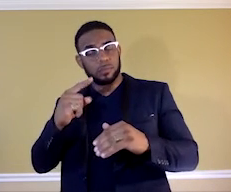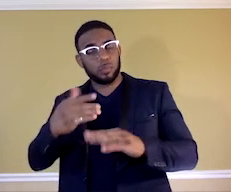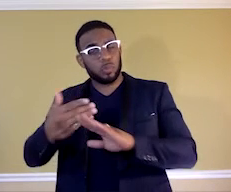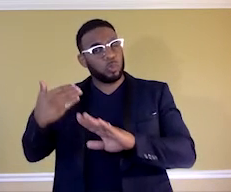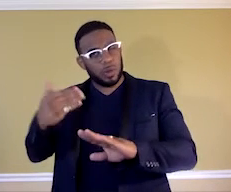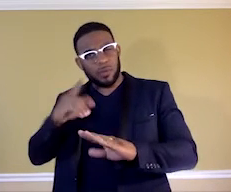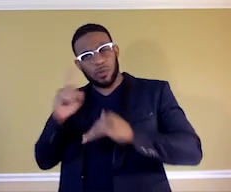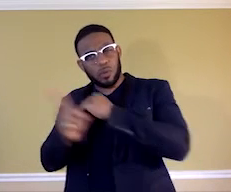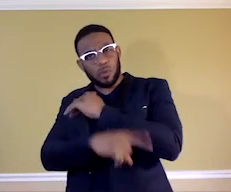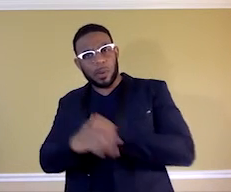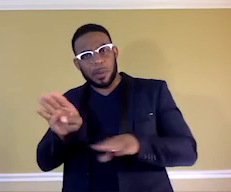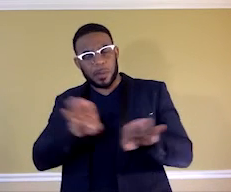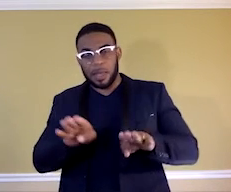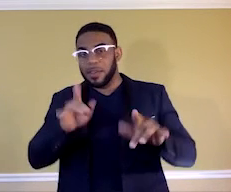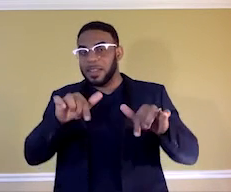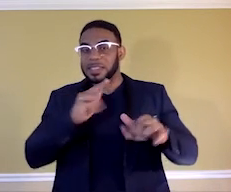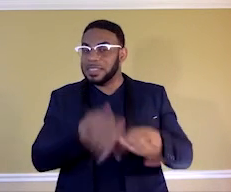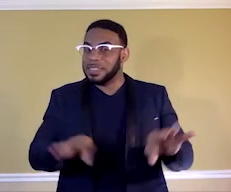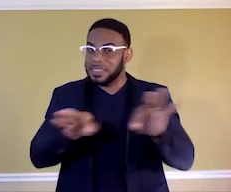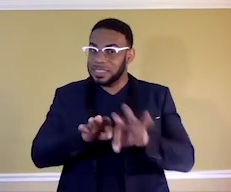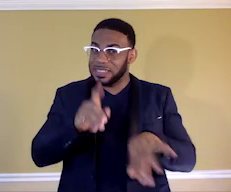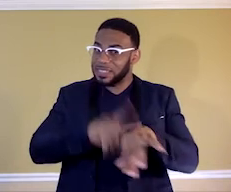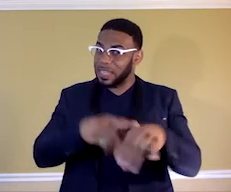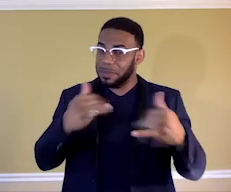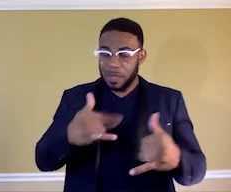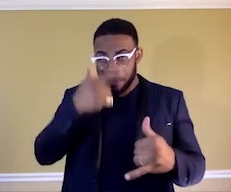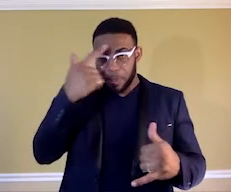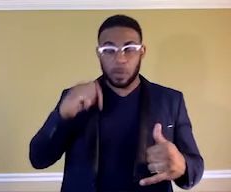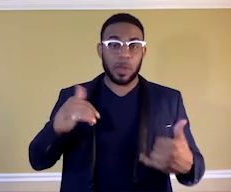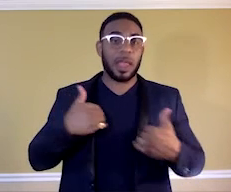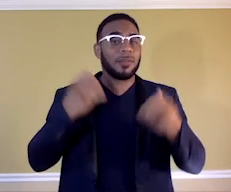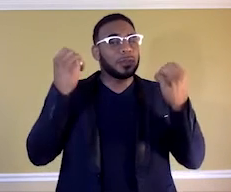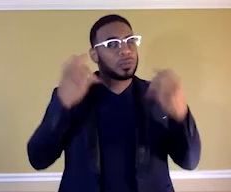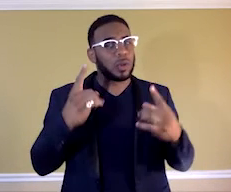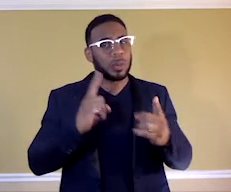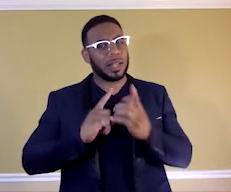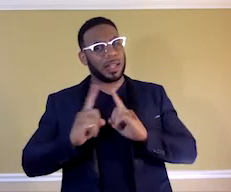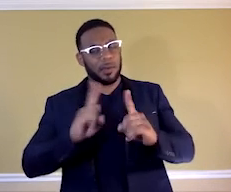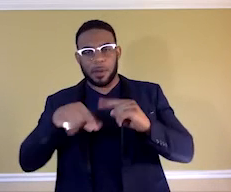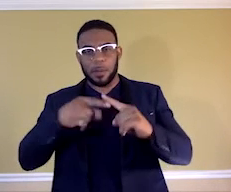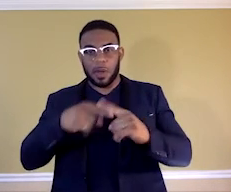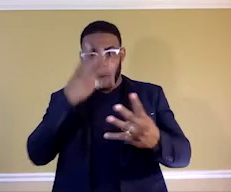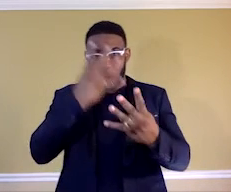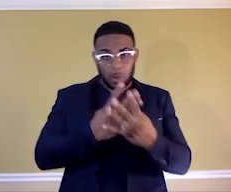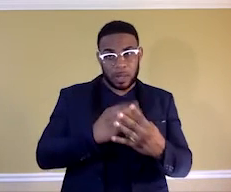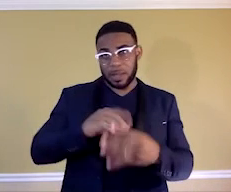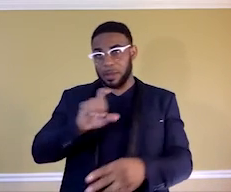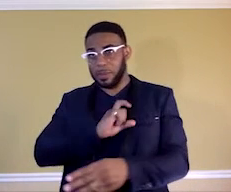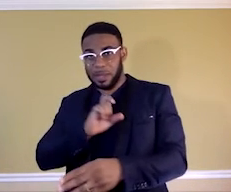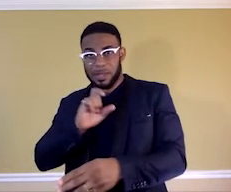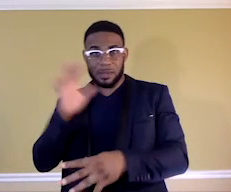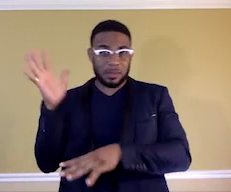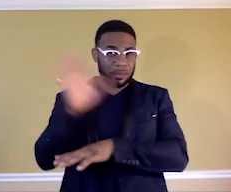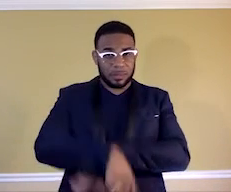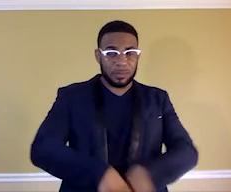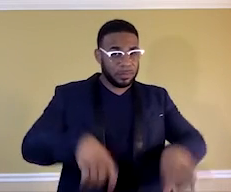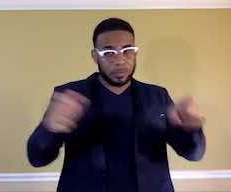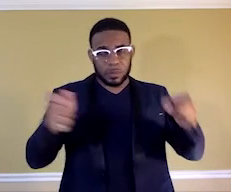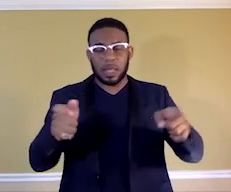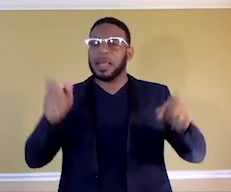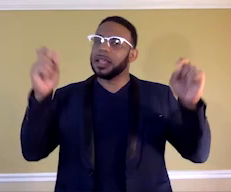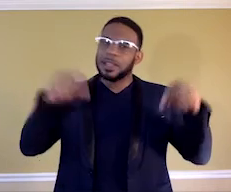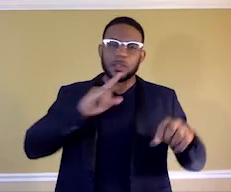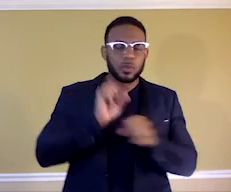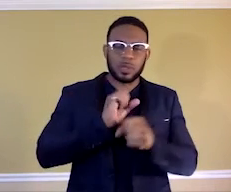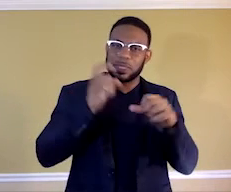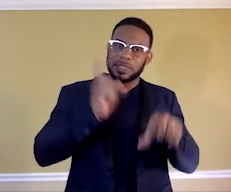behavior. This is extremely timely now because we are having so many conversations about prison and policing abolition, and this is